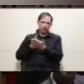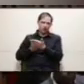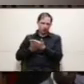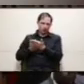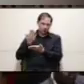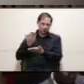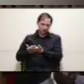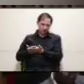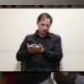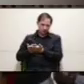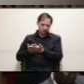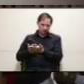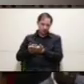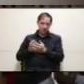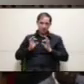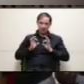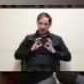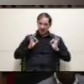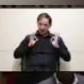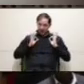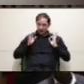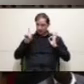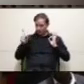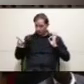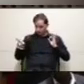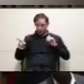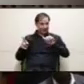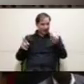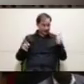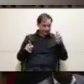Mayor and then MM.